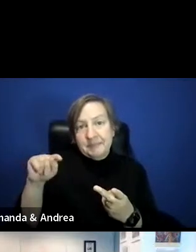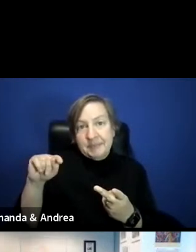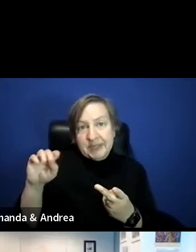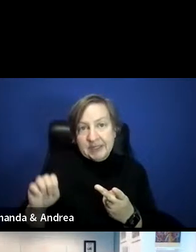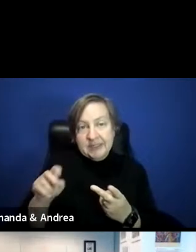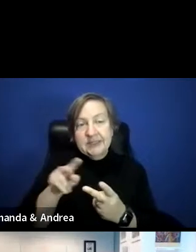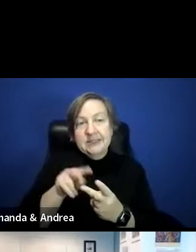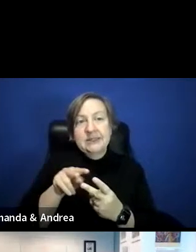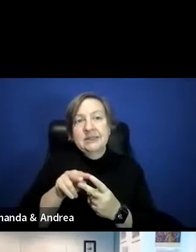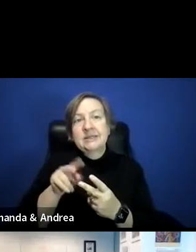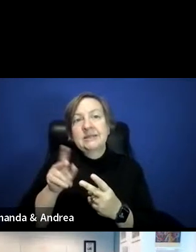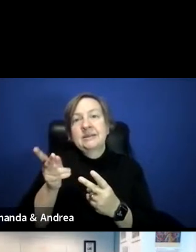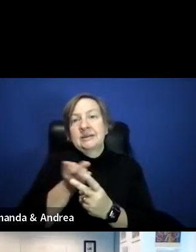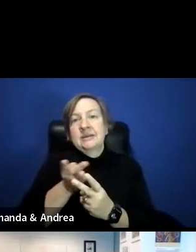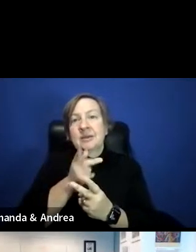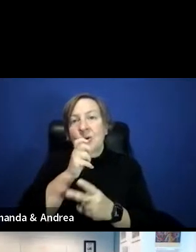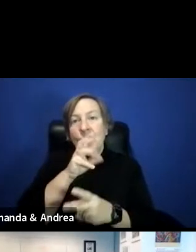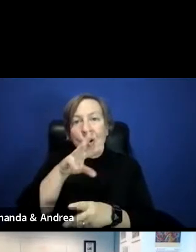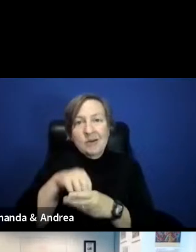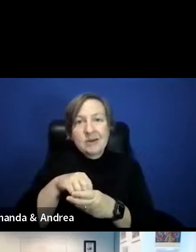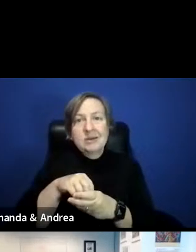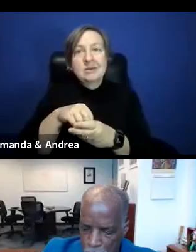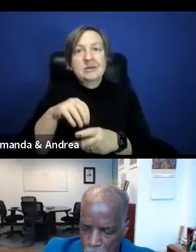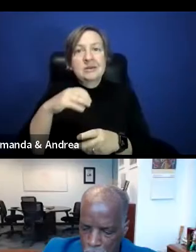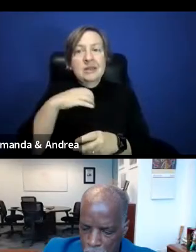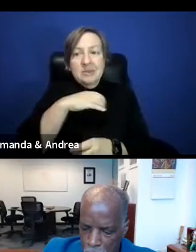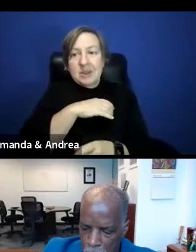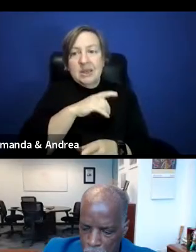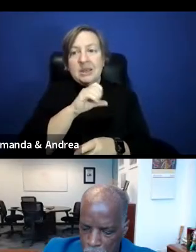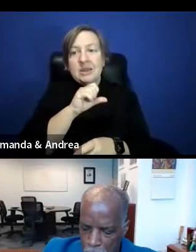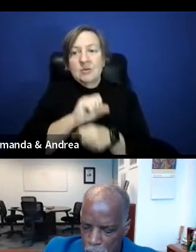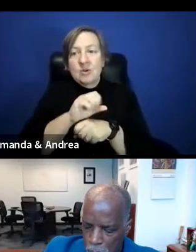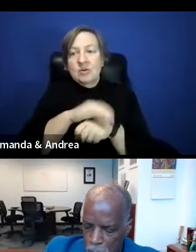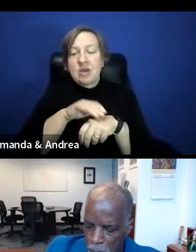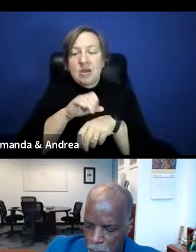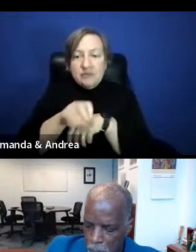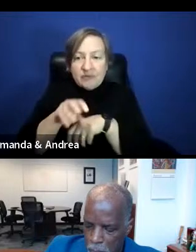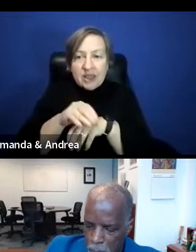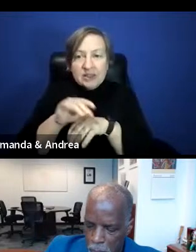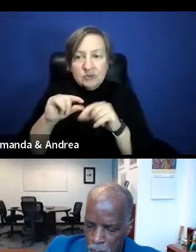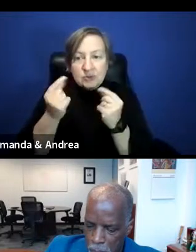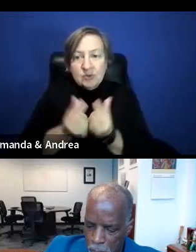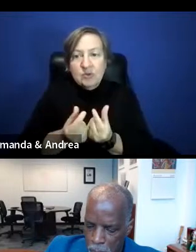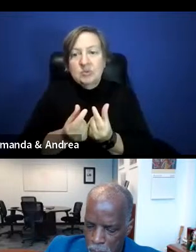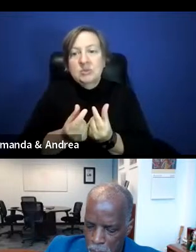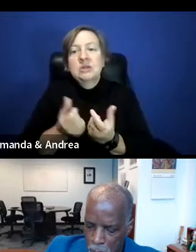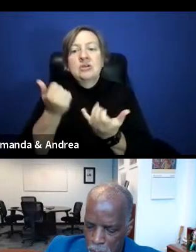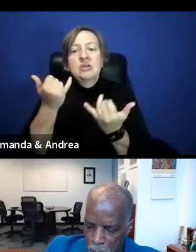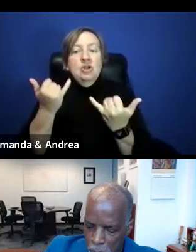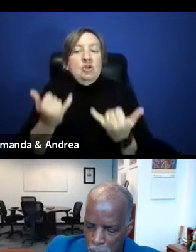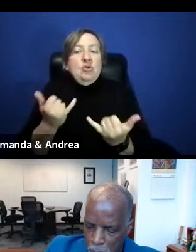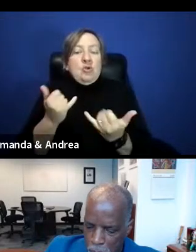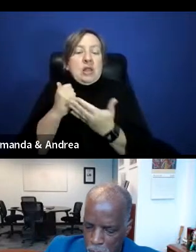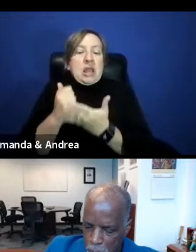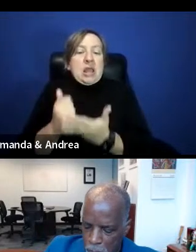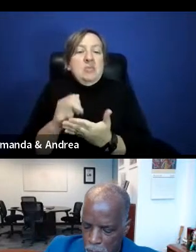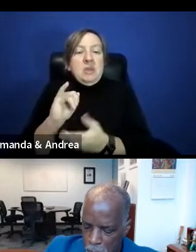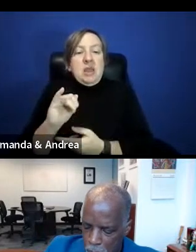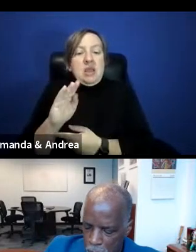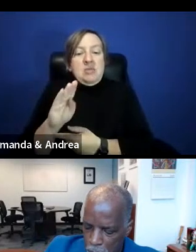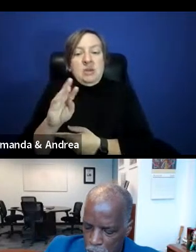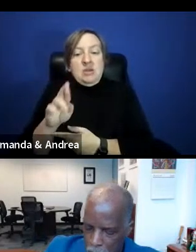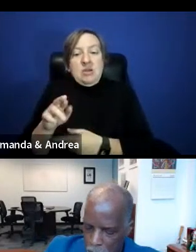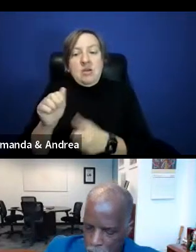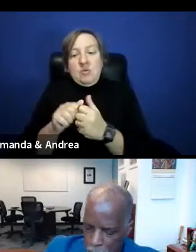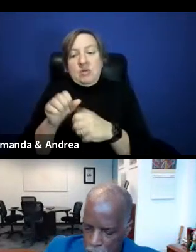as folks who have worked on committees, worked on advisory groups, currently helping IBR on an advisory group in the